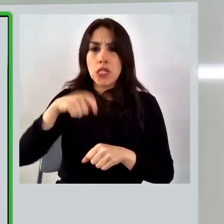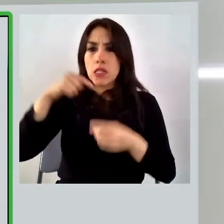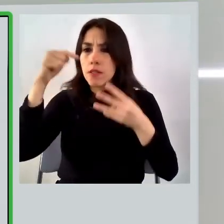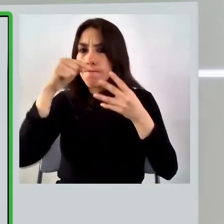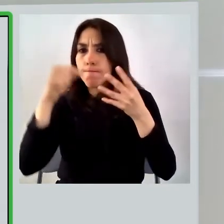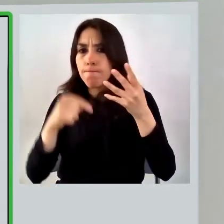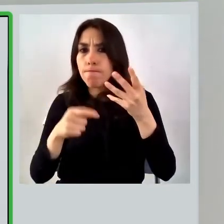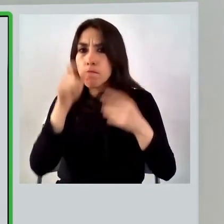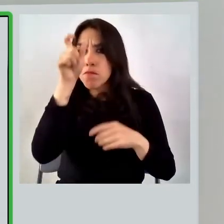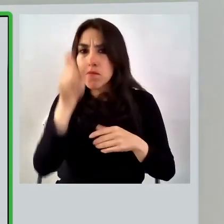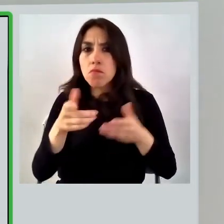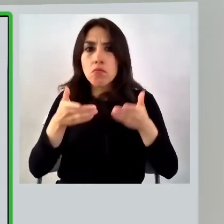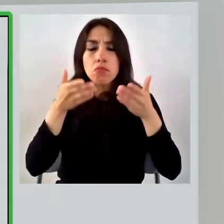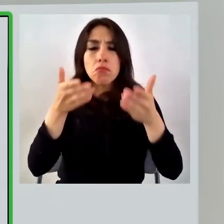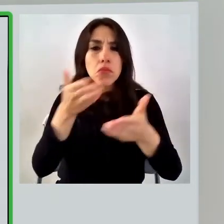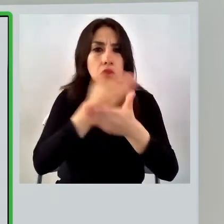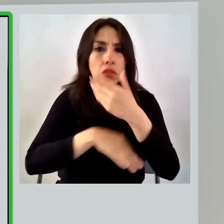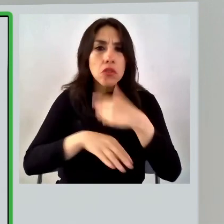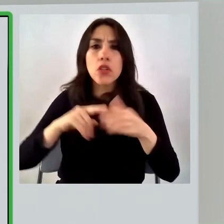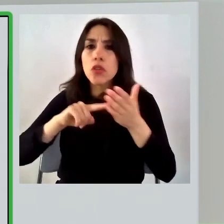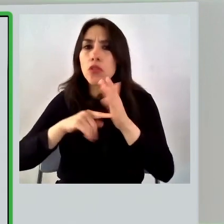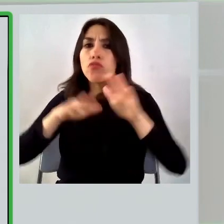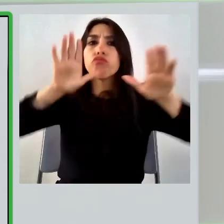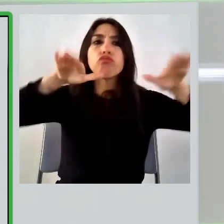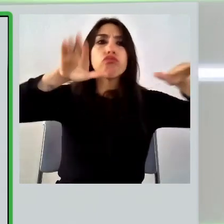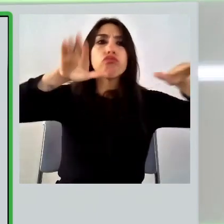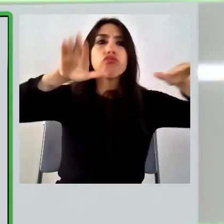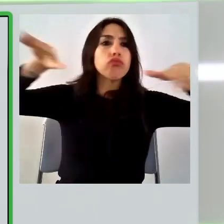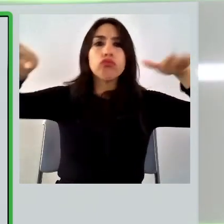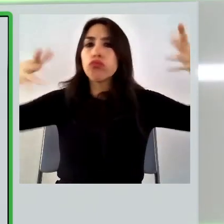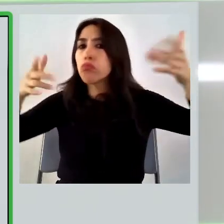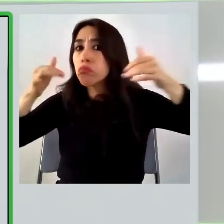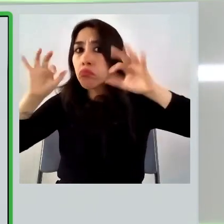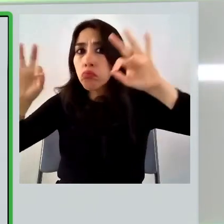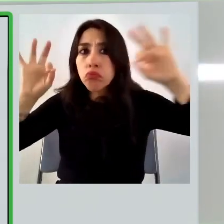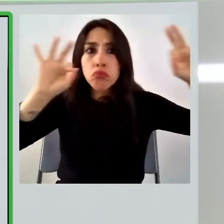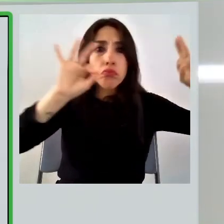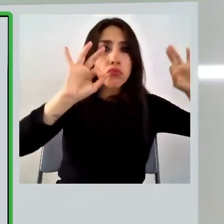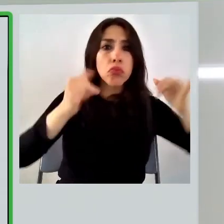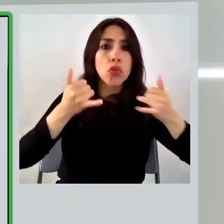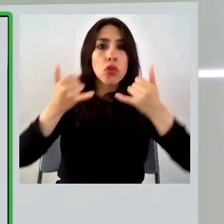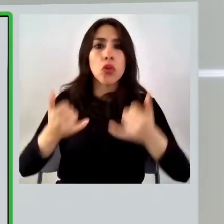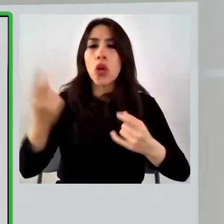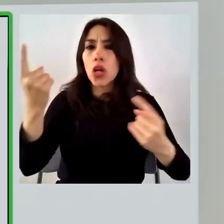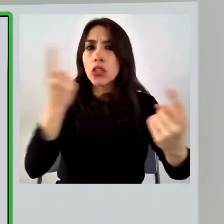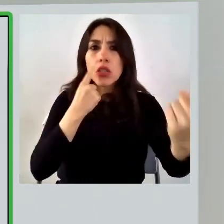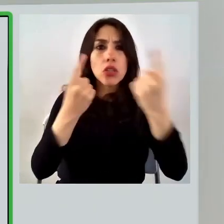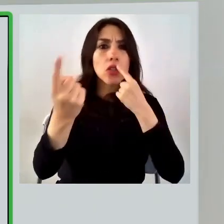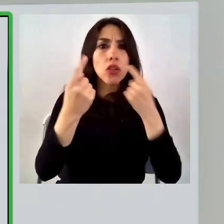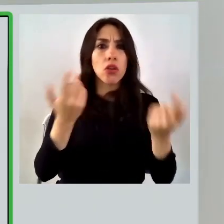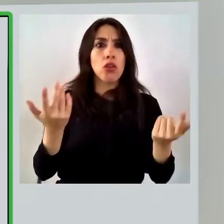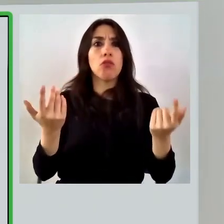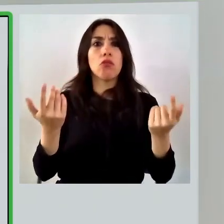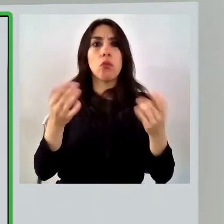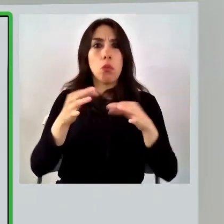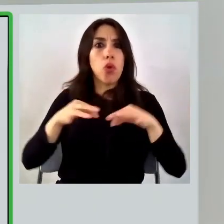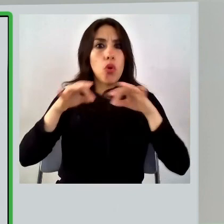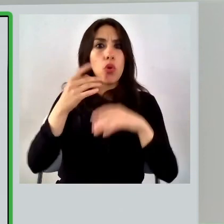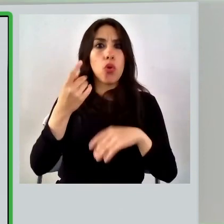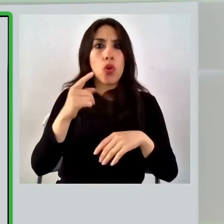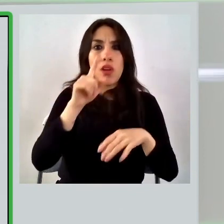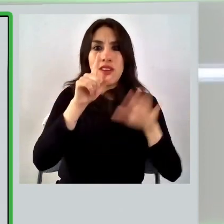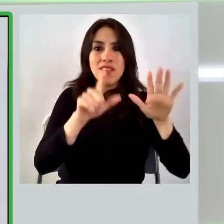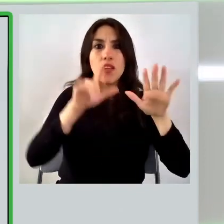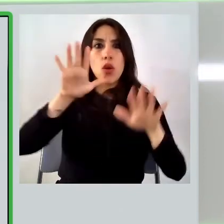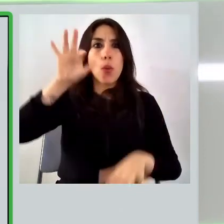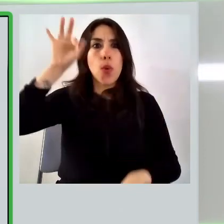compared to the global result of 67% of executives saying, yes, this is what we do, in our countries,